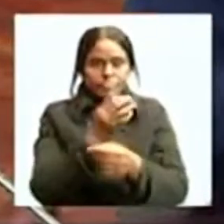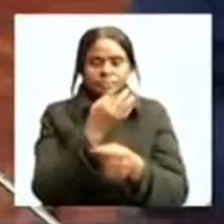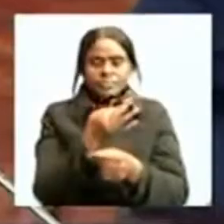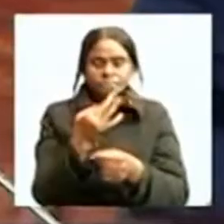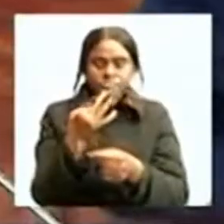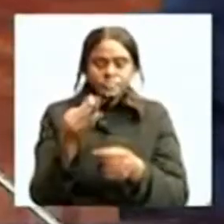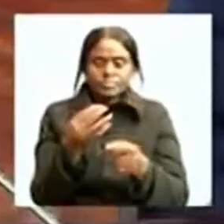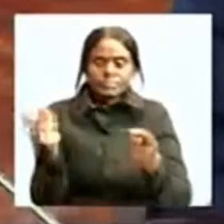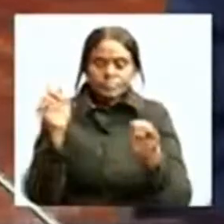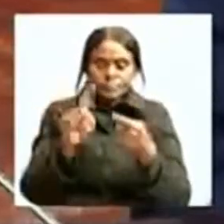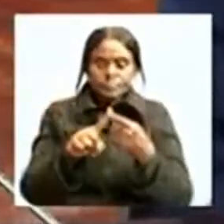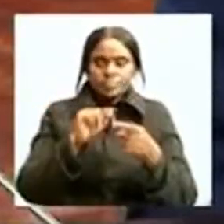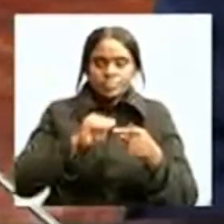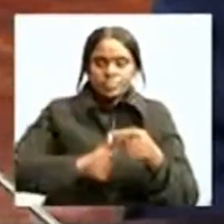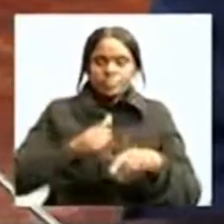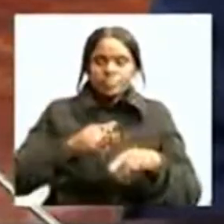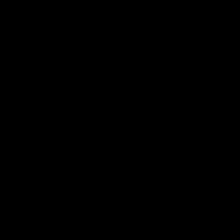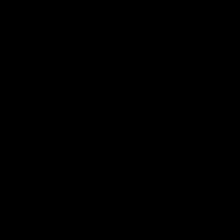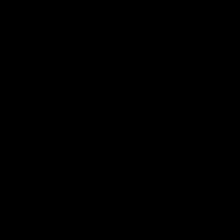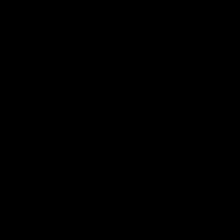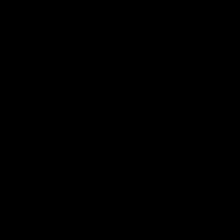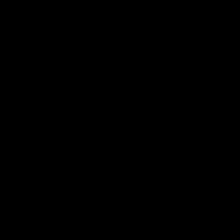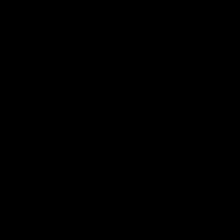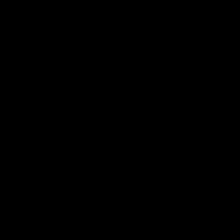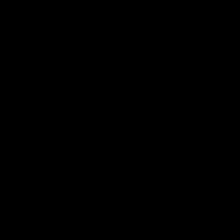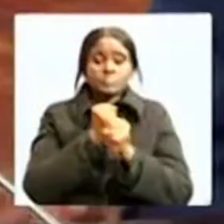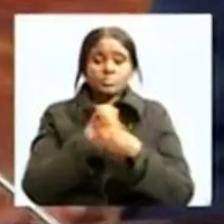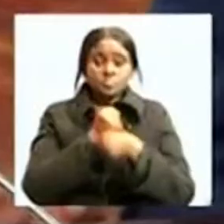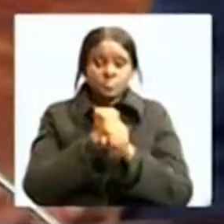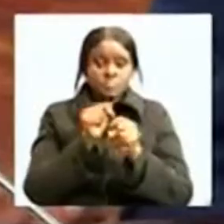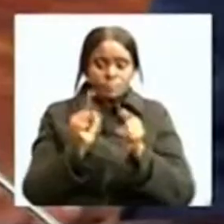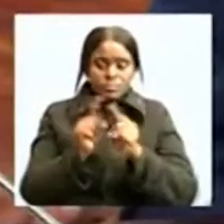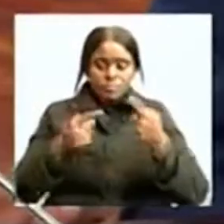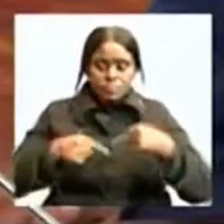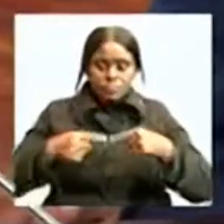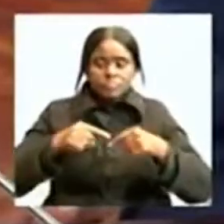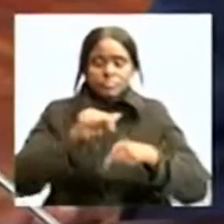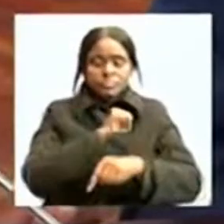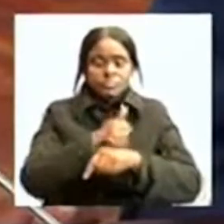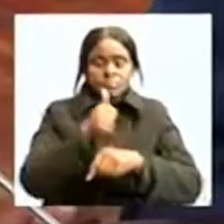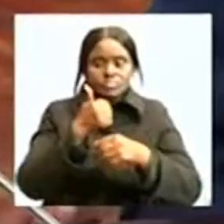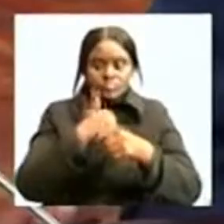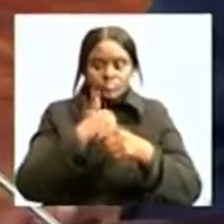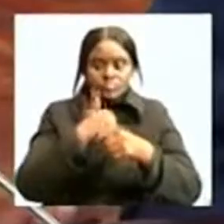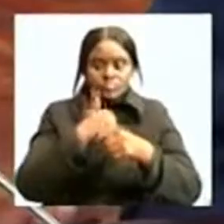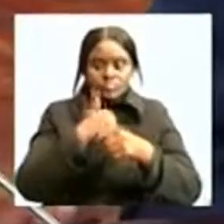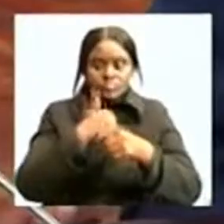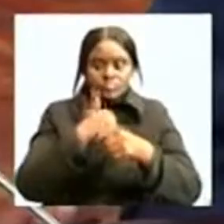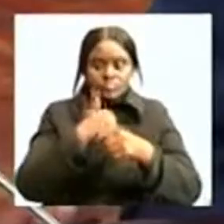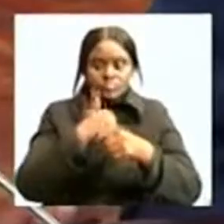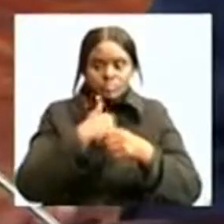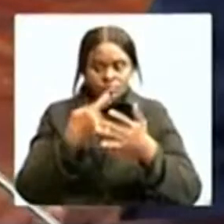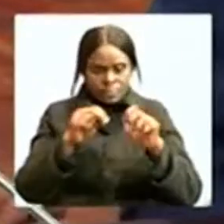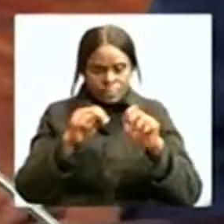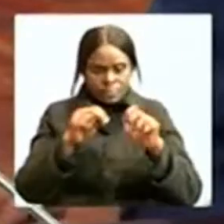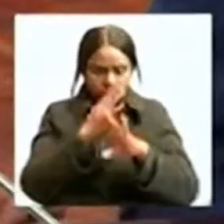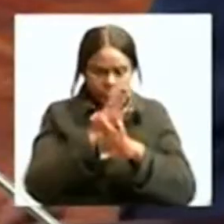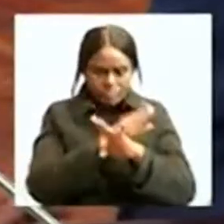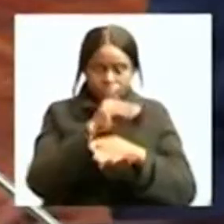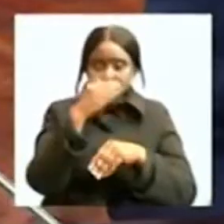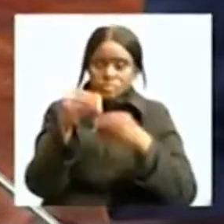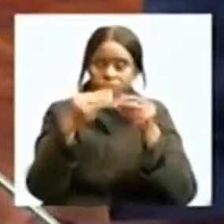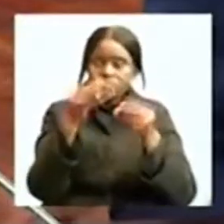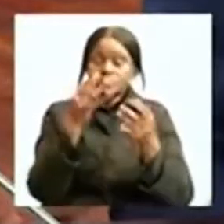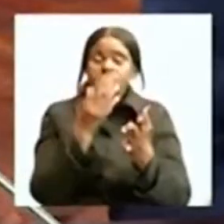facilities up to self-reliance and job creation. Local authorities conduct head to disbursement